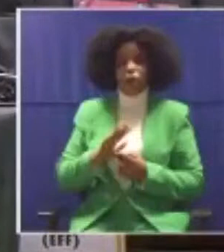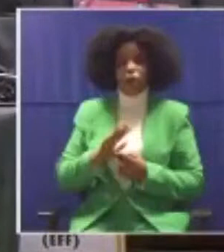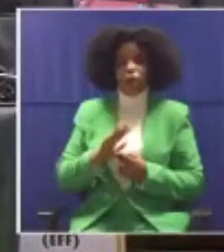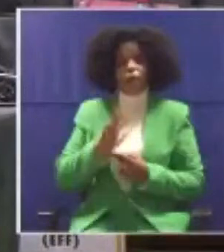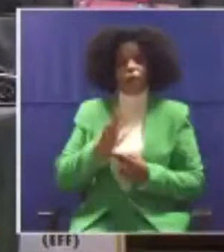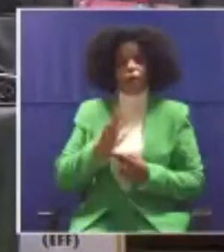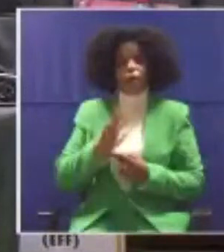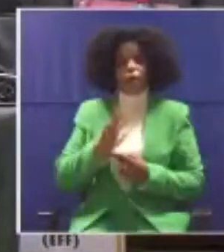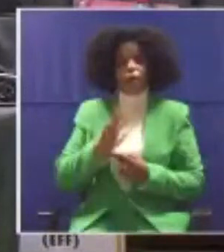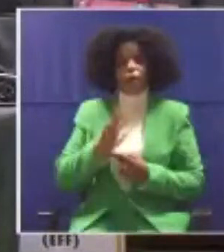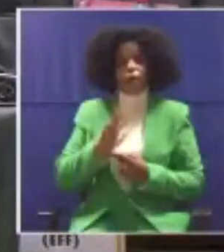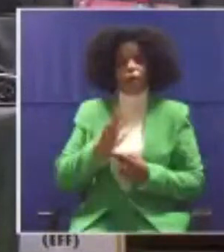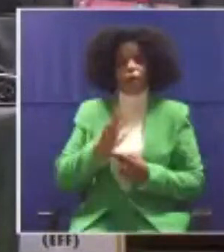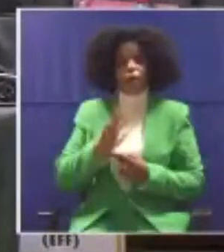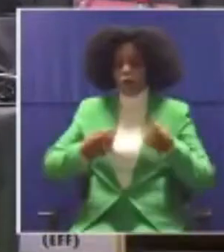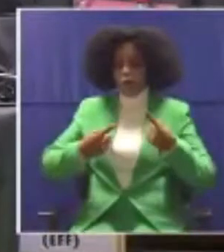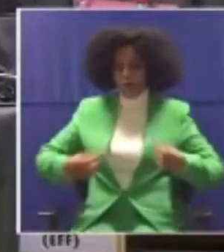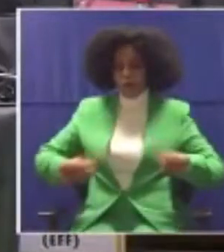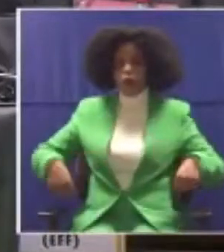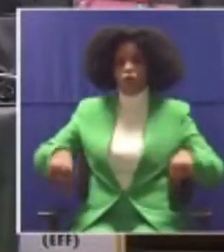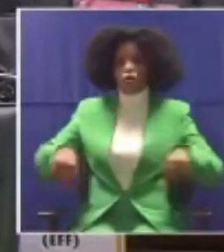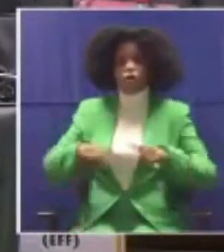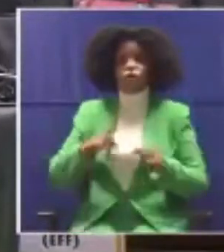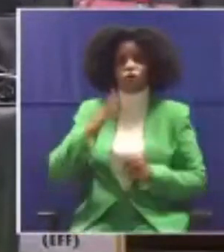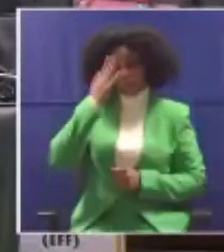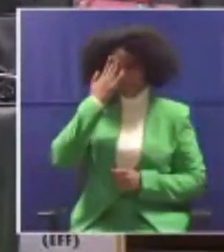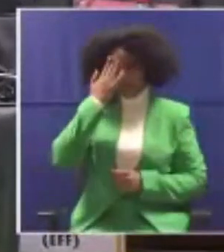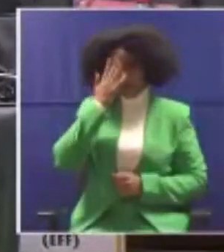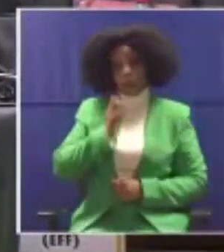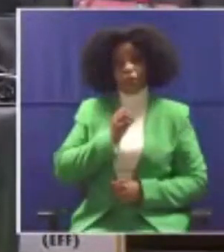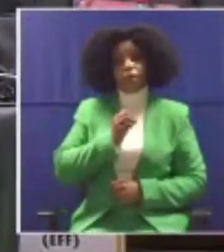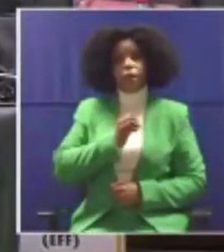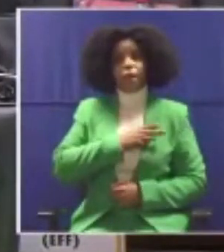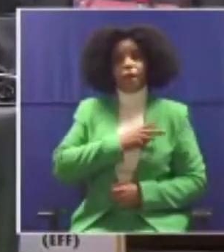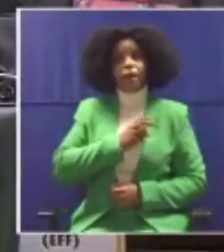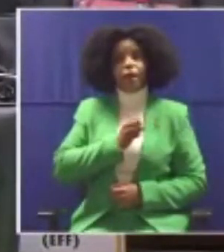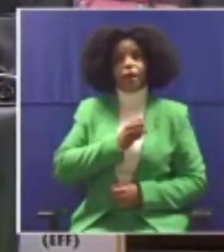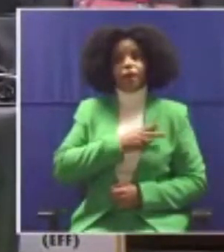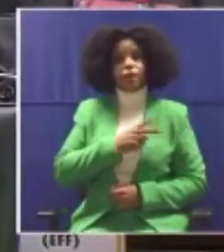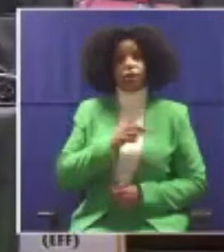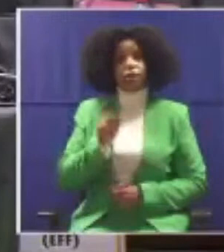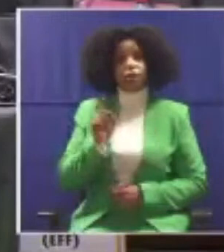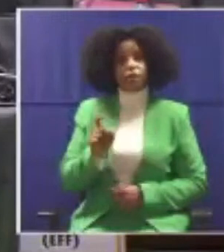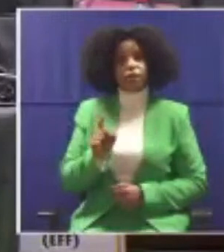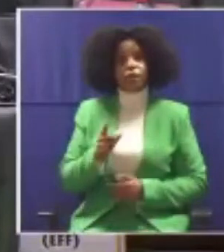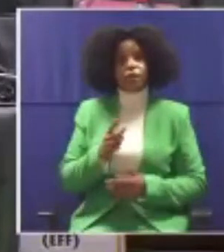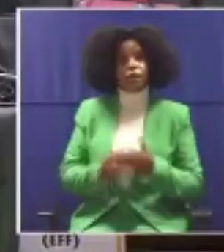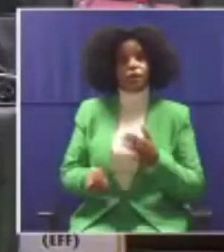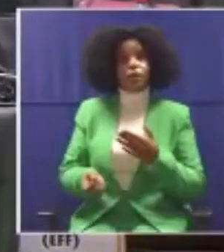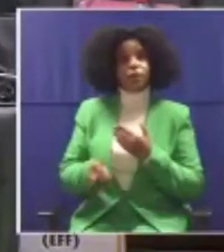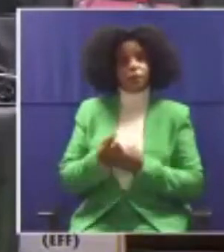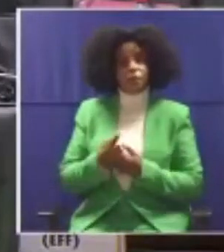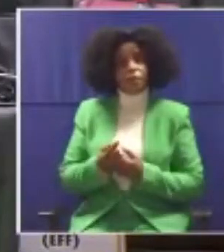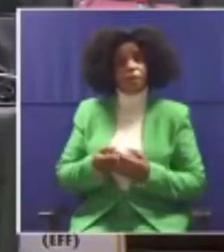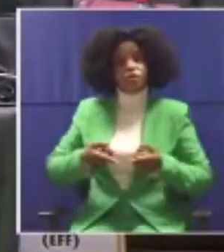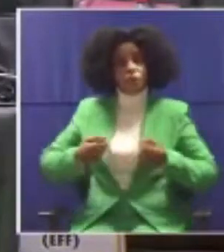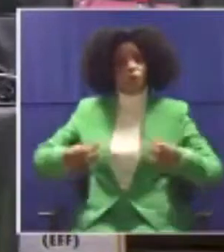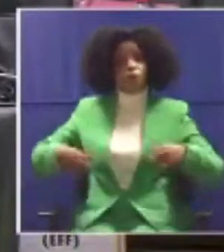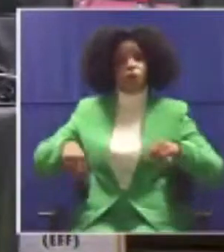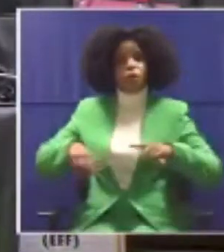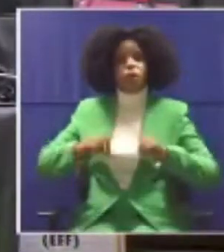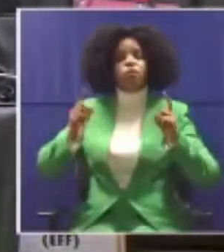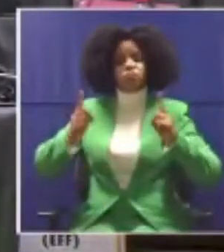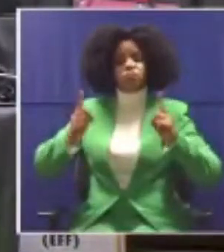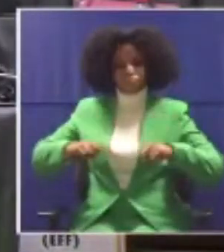all of us know the pain and difficulty that comes with growing without a parent. And I think we can agree that the hardships